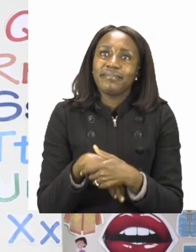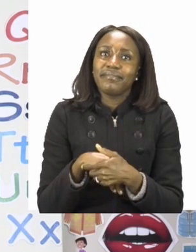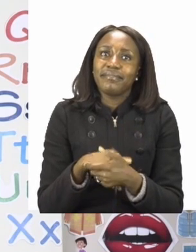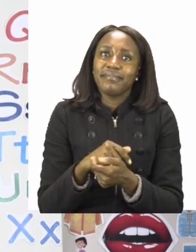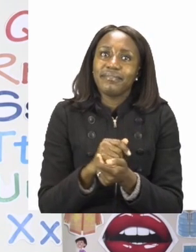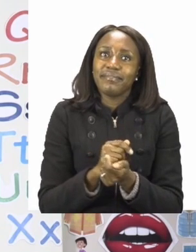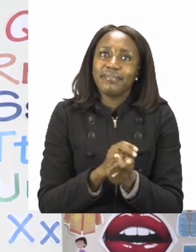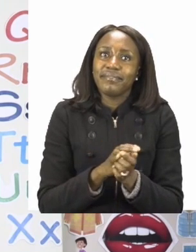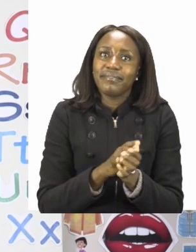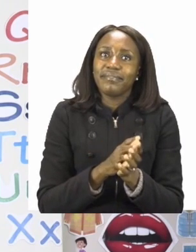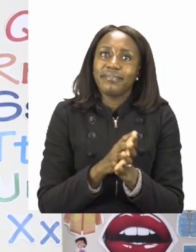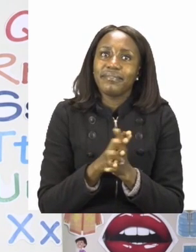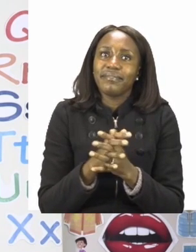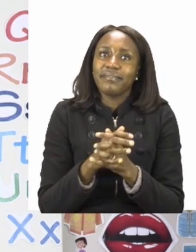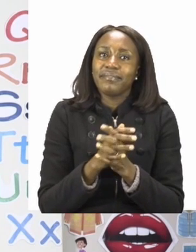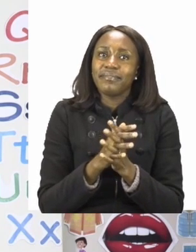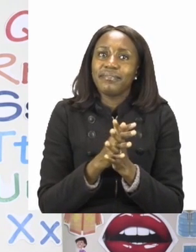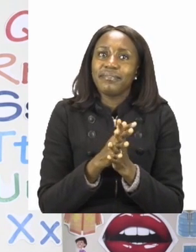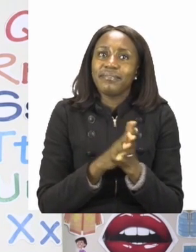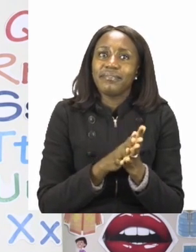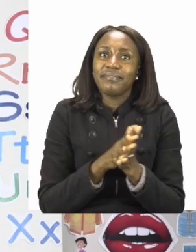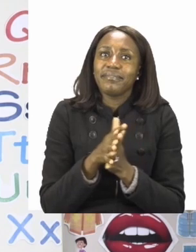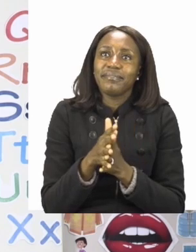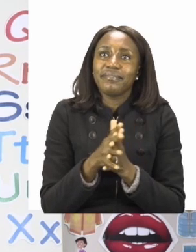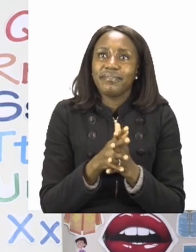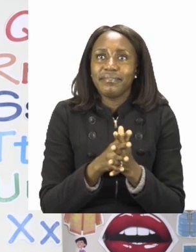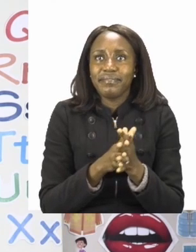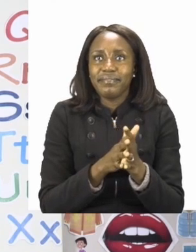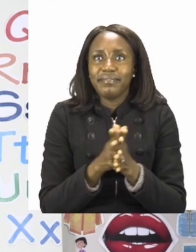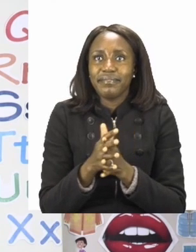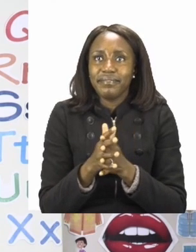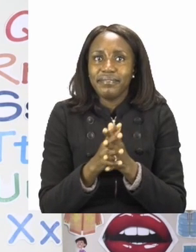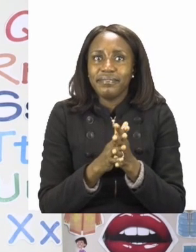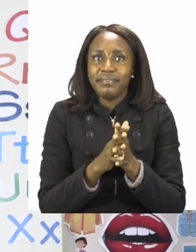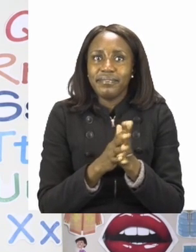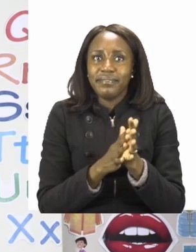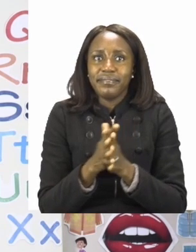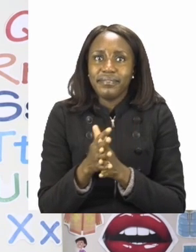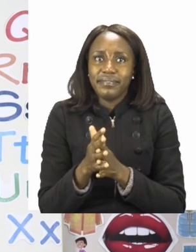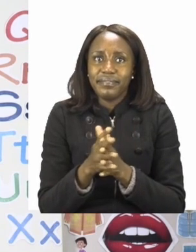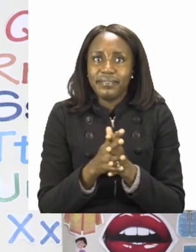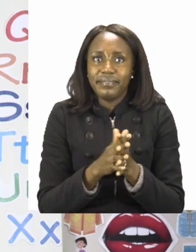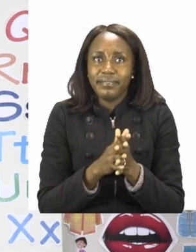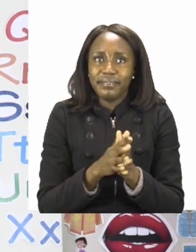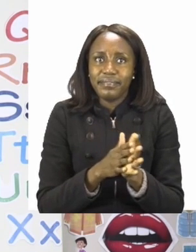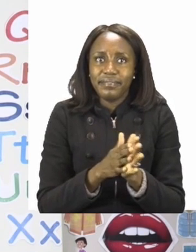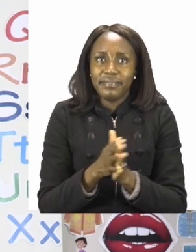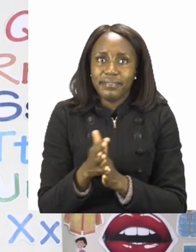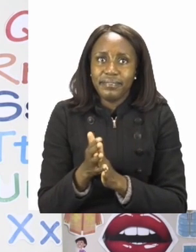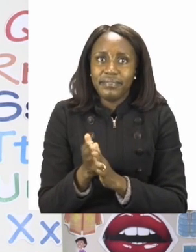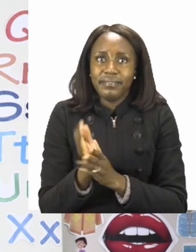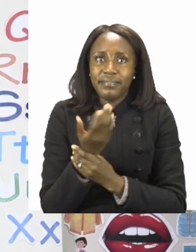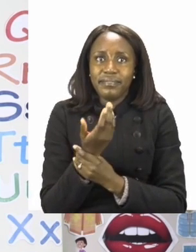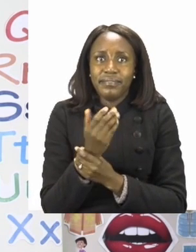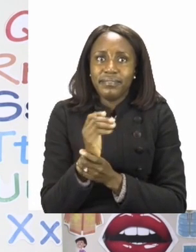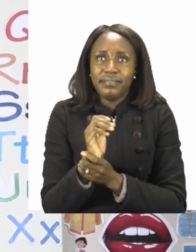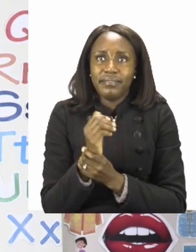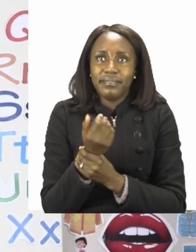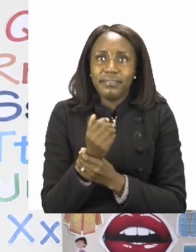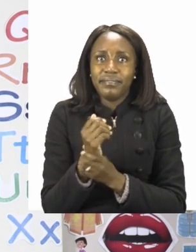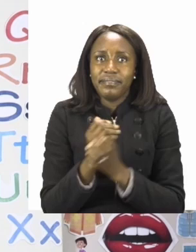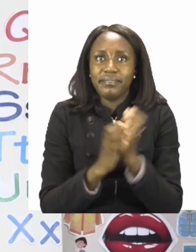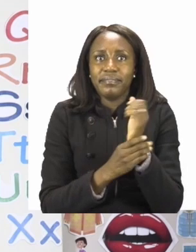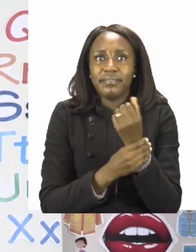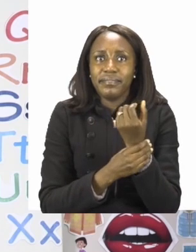around our hands, in between our fingers, on